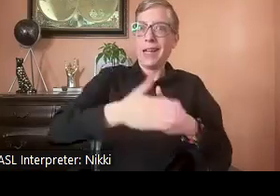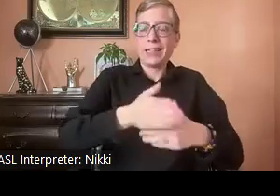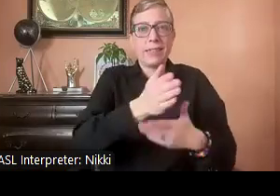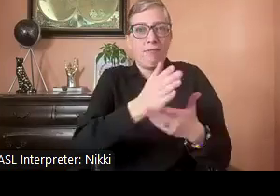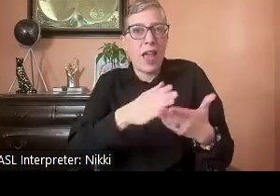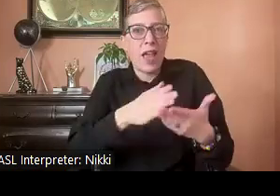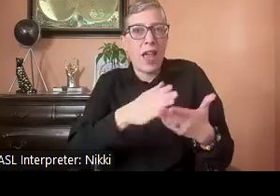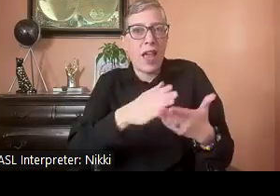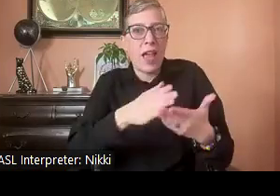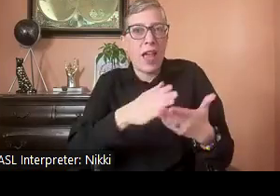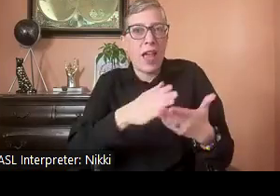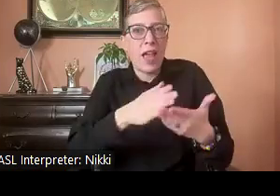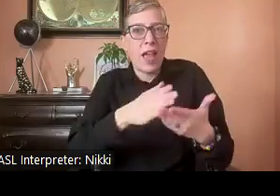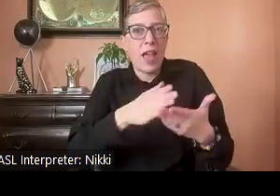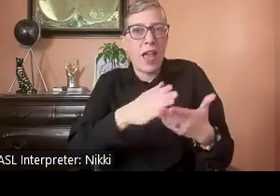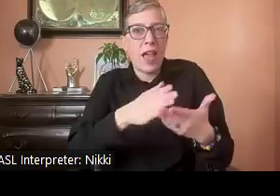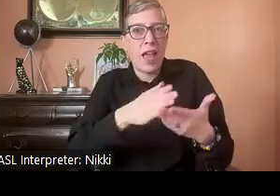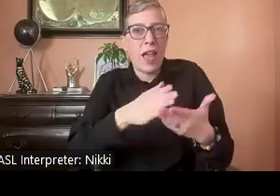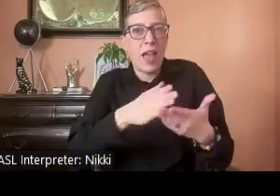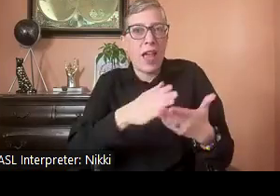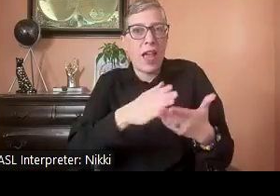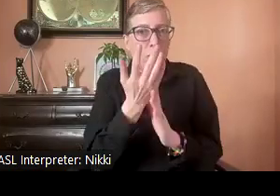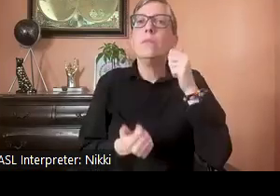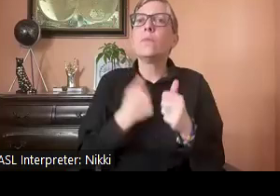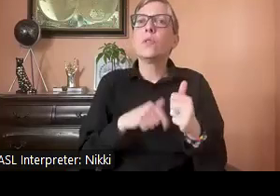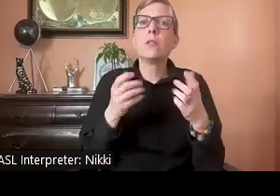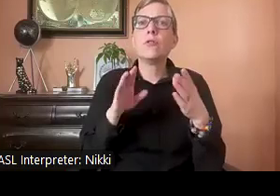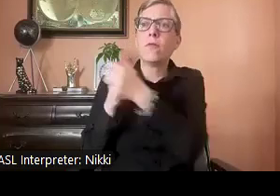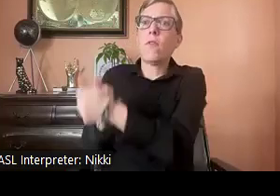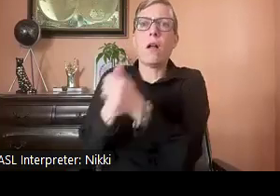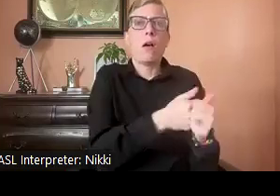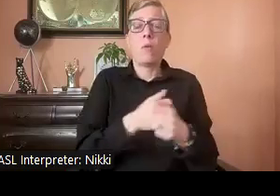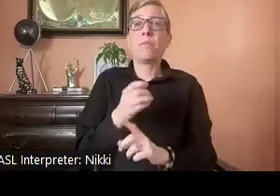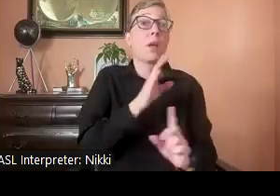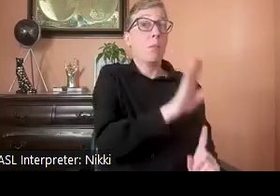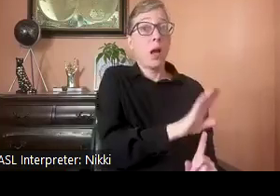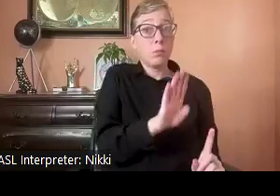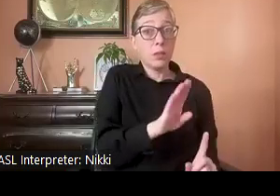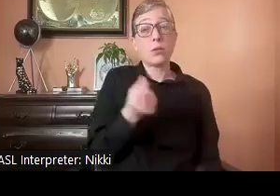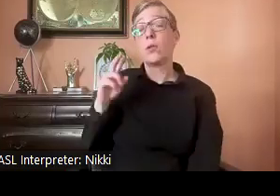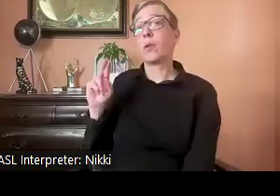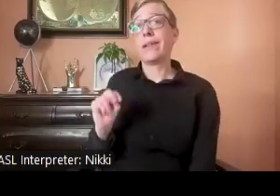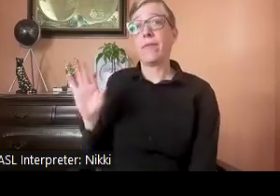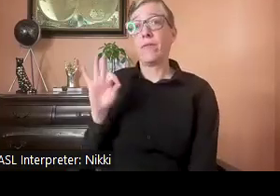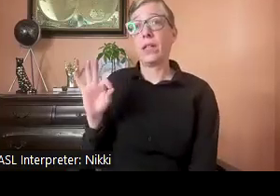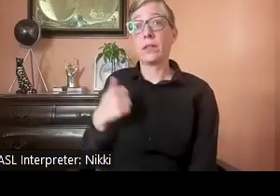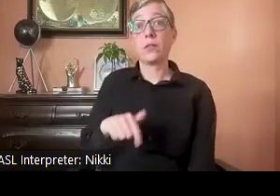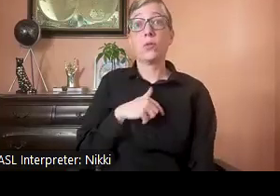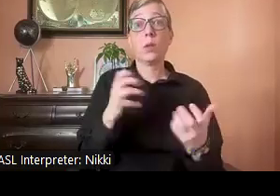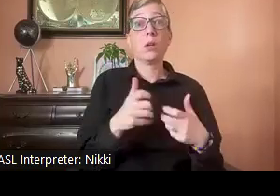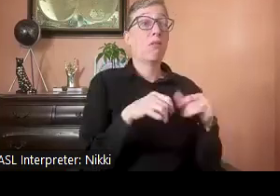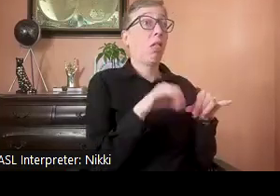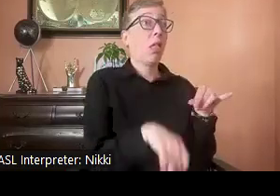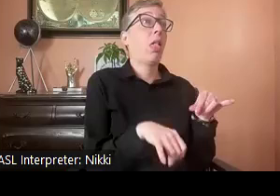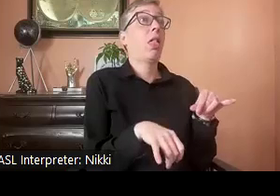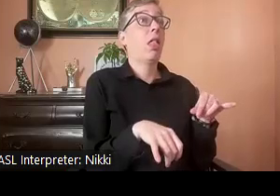our growth? Do we want to be Blockbuster or do we want to be Netflix, right? Do we want to adapt and be agile in the